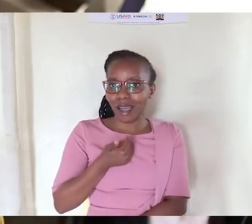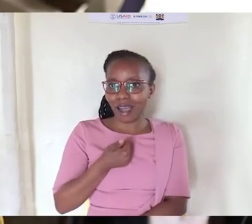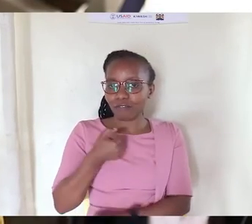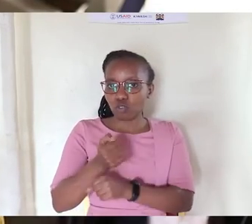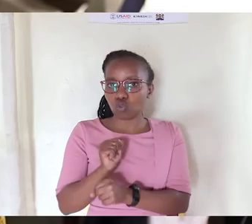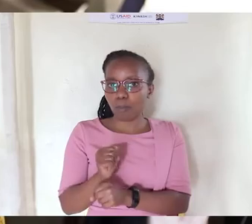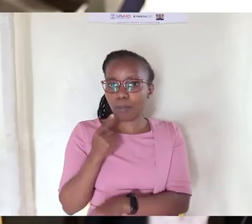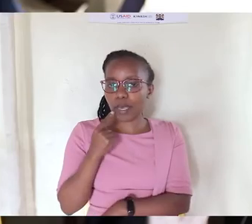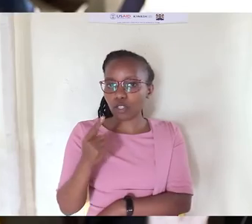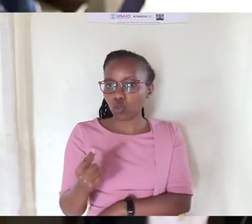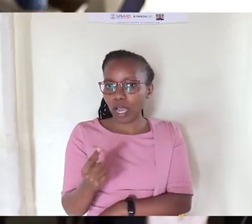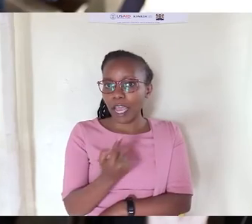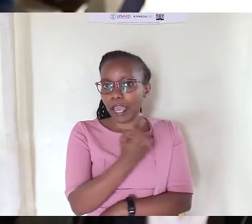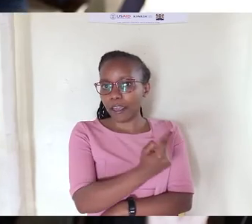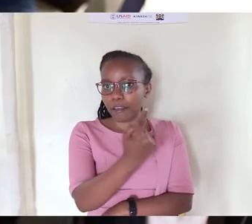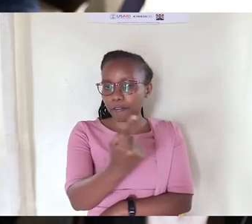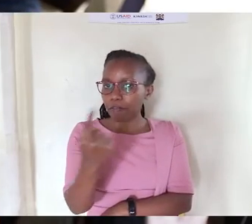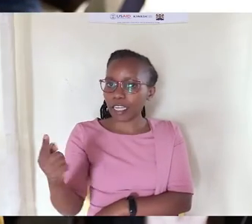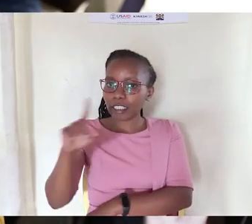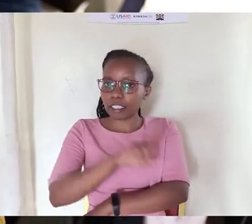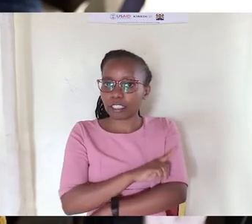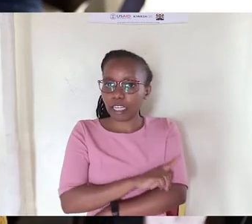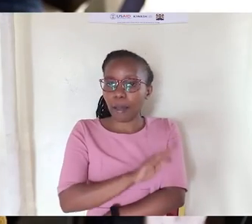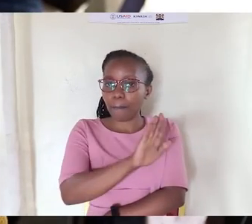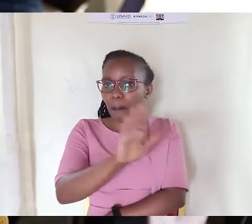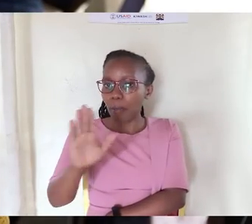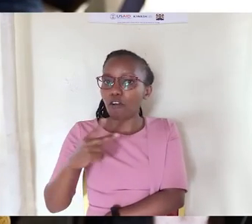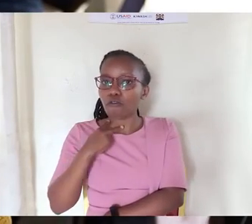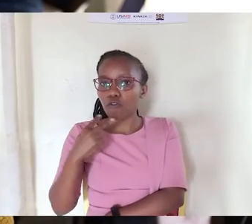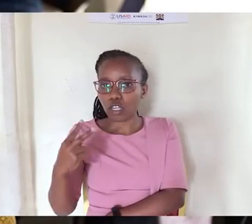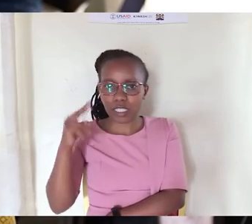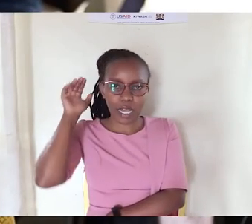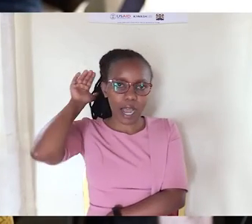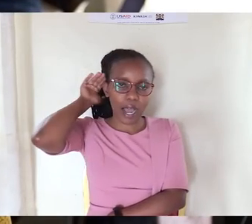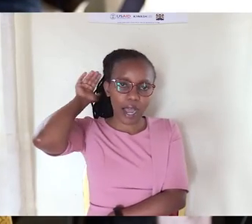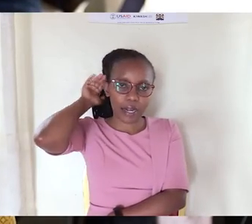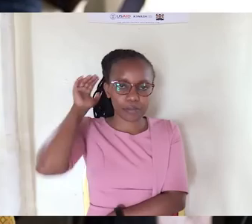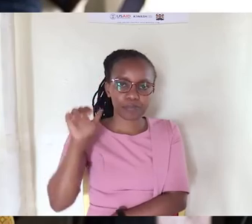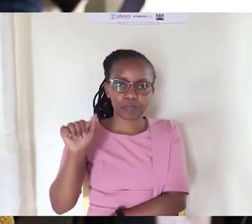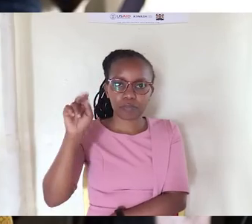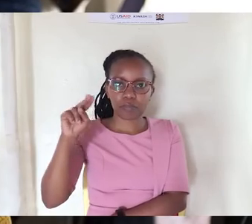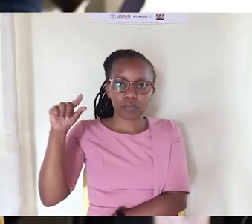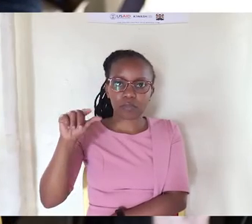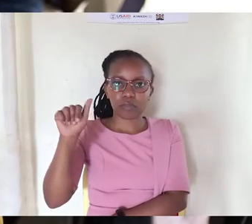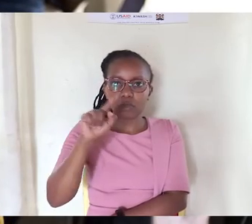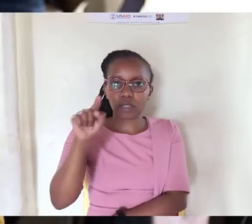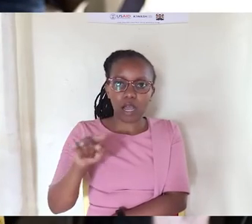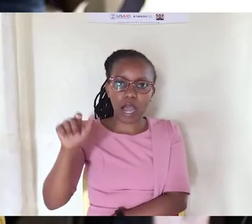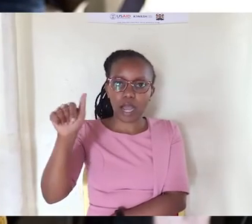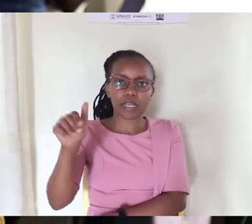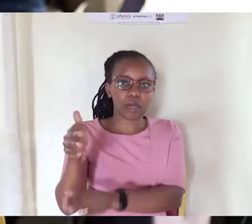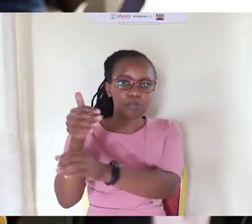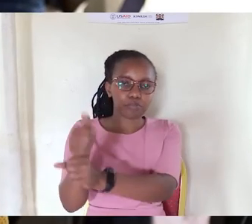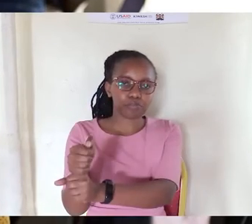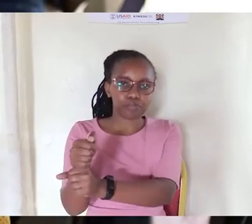make sure that every single day your voices are heard. So Angaza movement is planning to be able